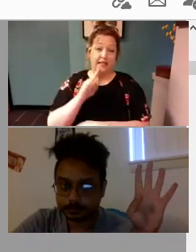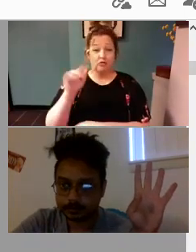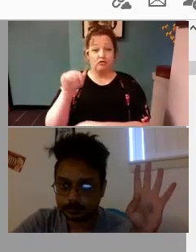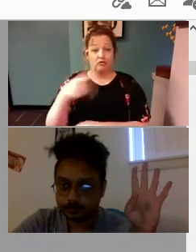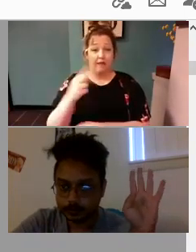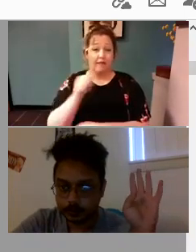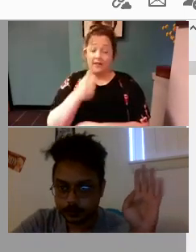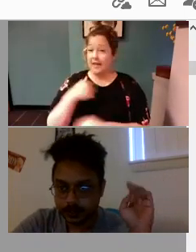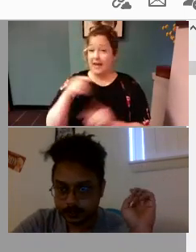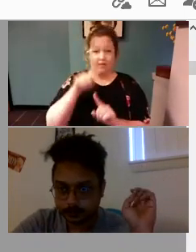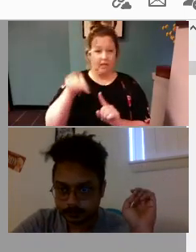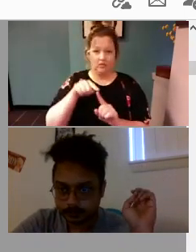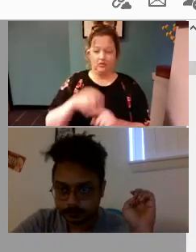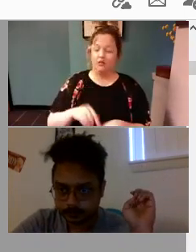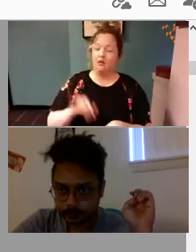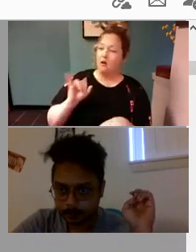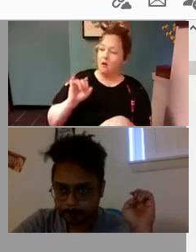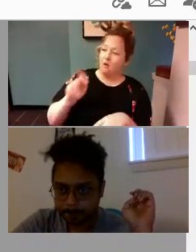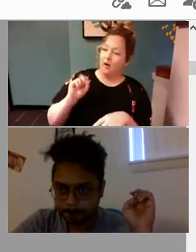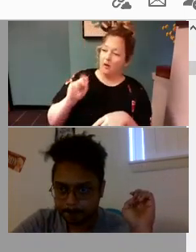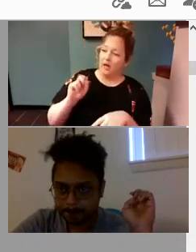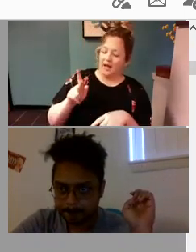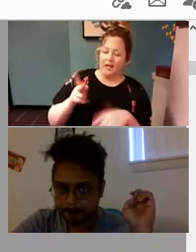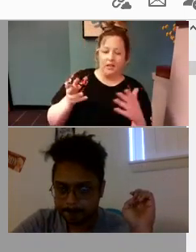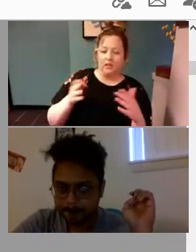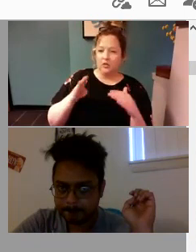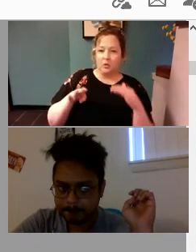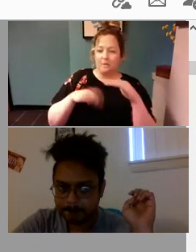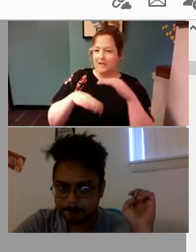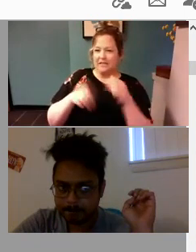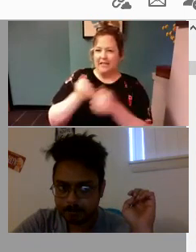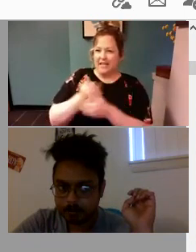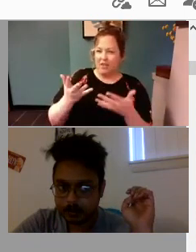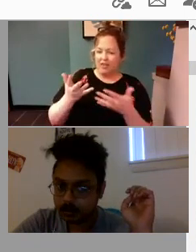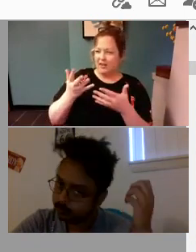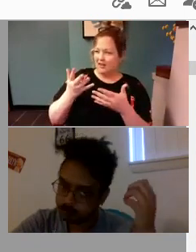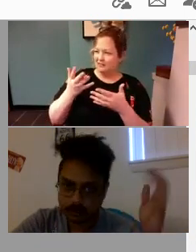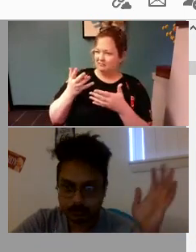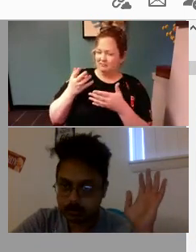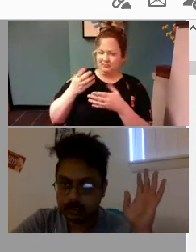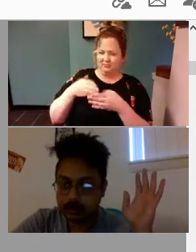it. Okay. So you're basically, everything kind of ends in its own